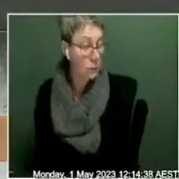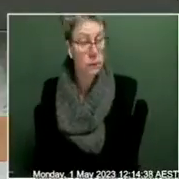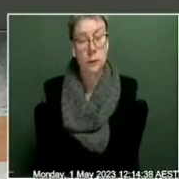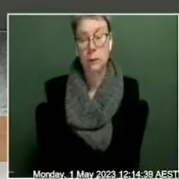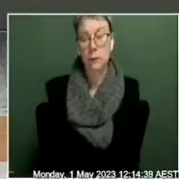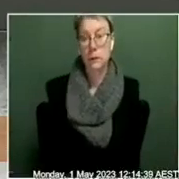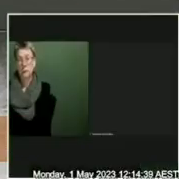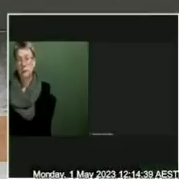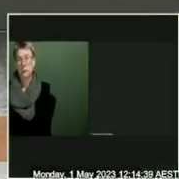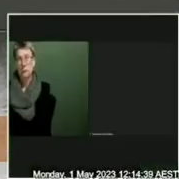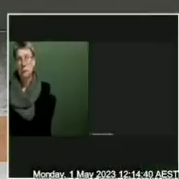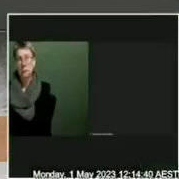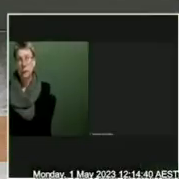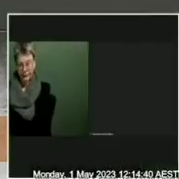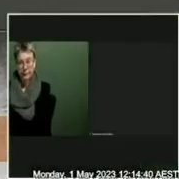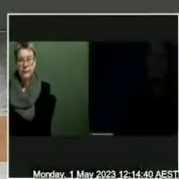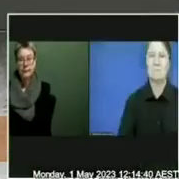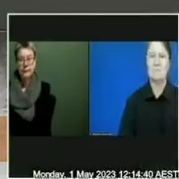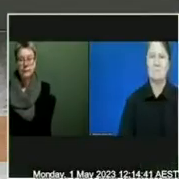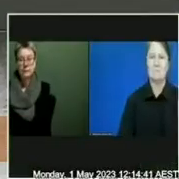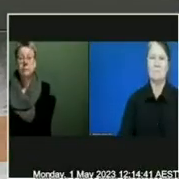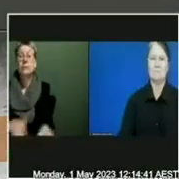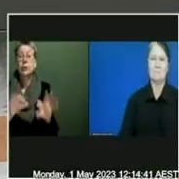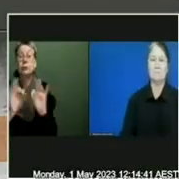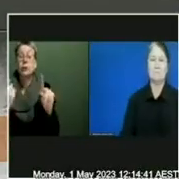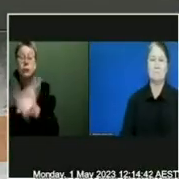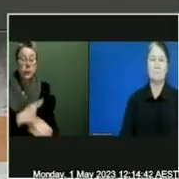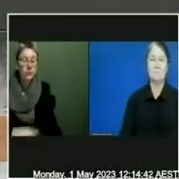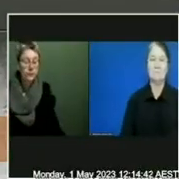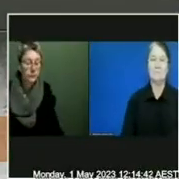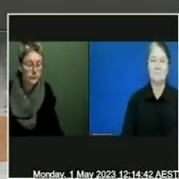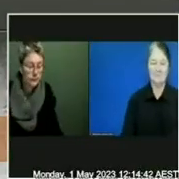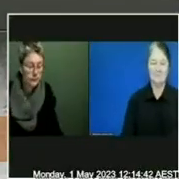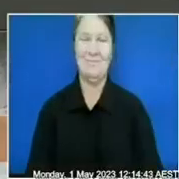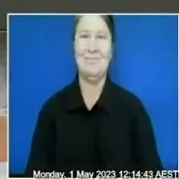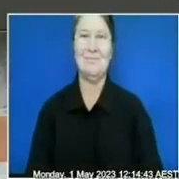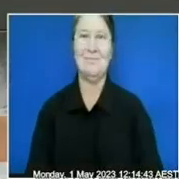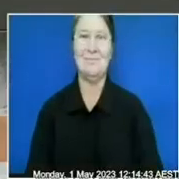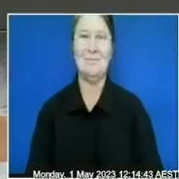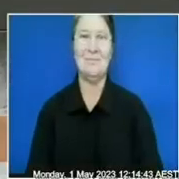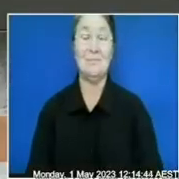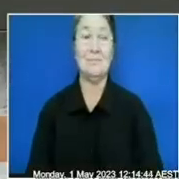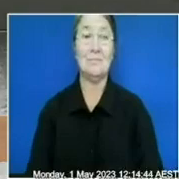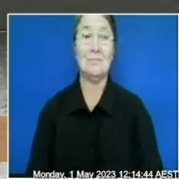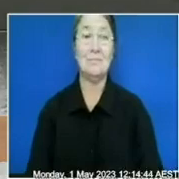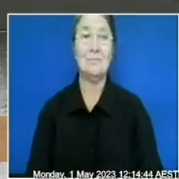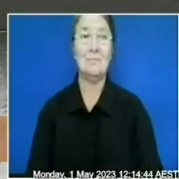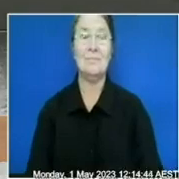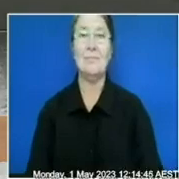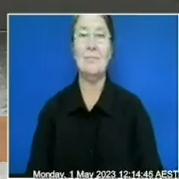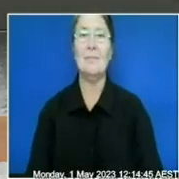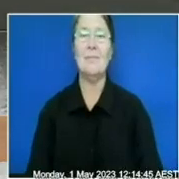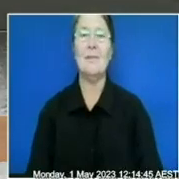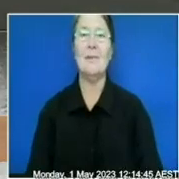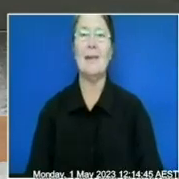I was now just going to move to the final topic that I wanted to address, Commissioners, which is prisons.